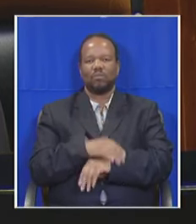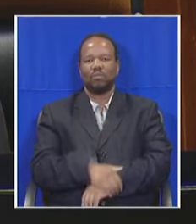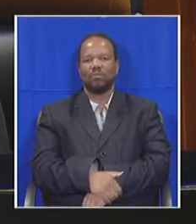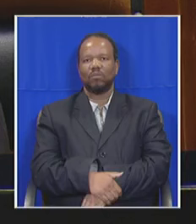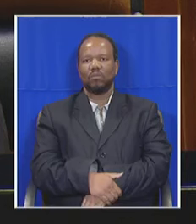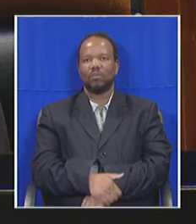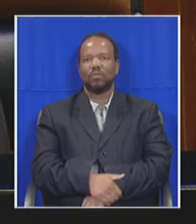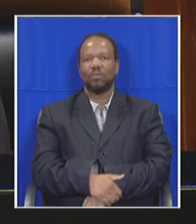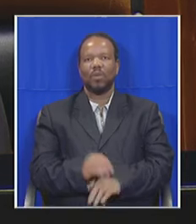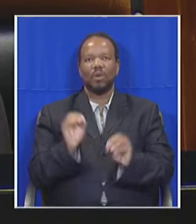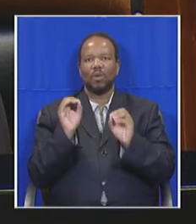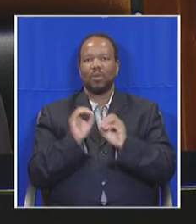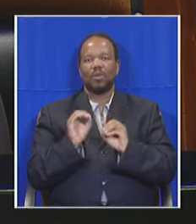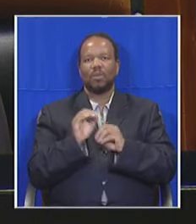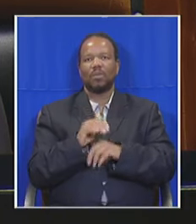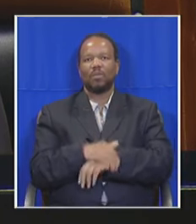Nierni.